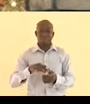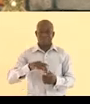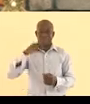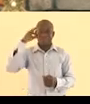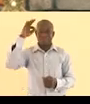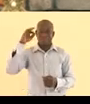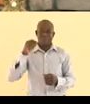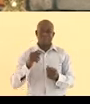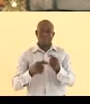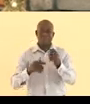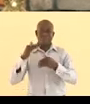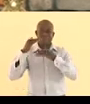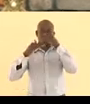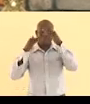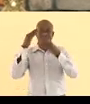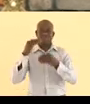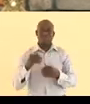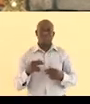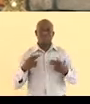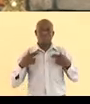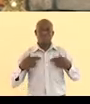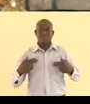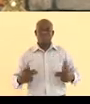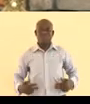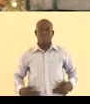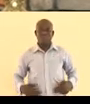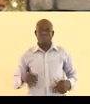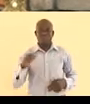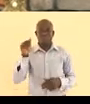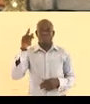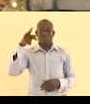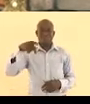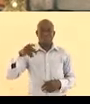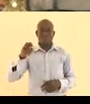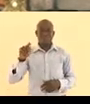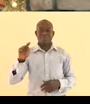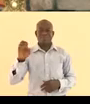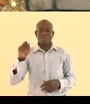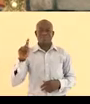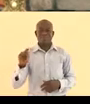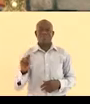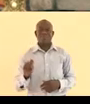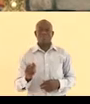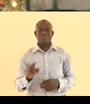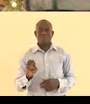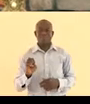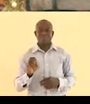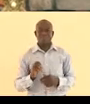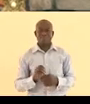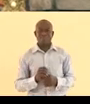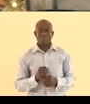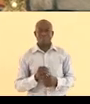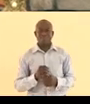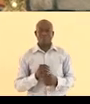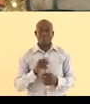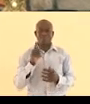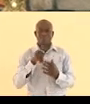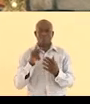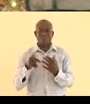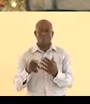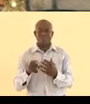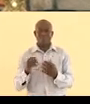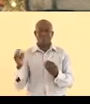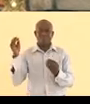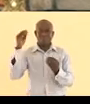The human appetite, the appetite for power, the appetite for profit, the appetite for pleasure, the appetite for